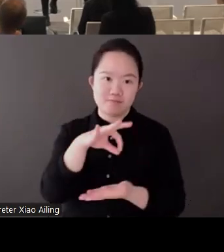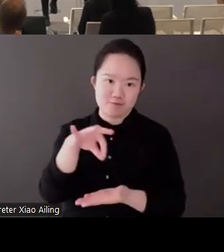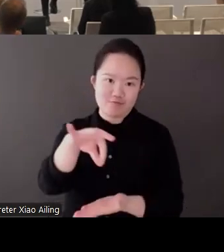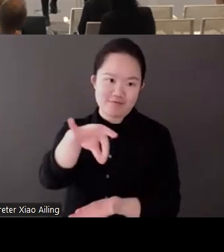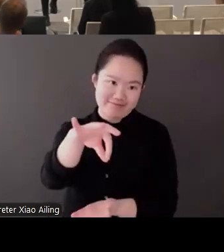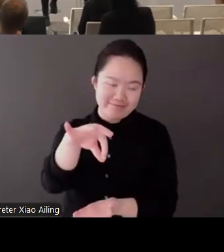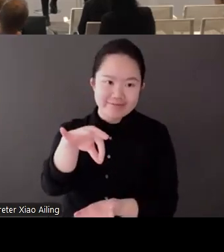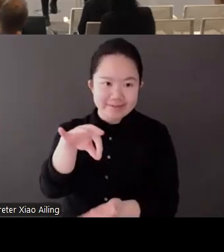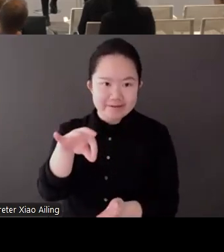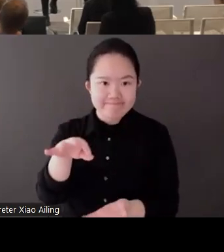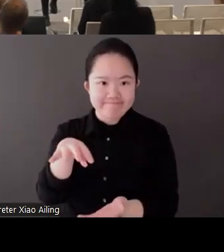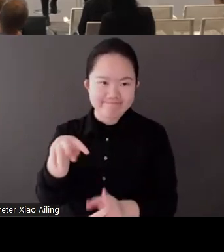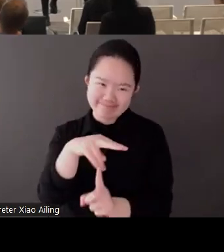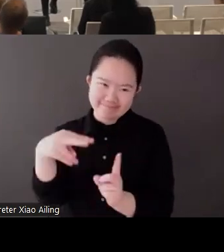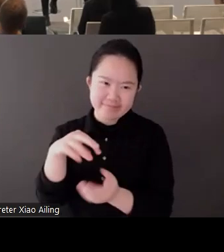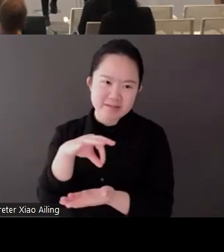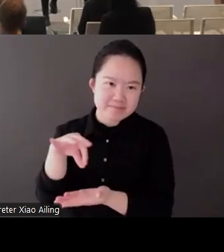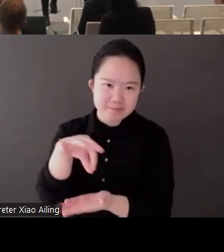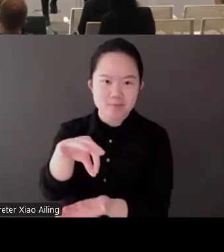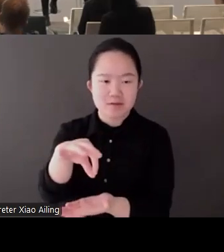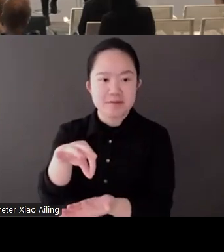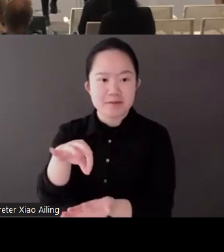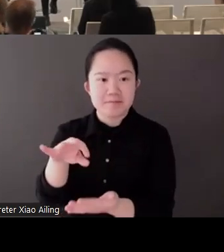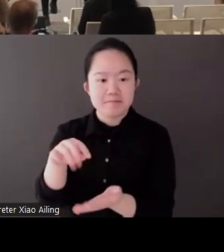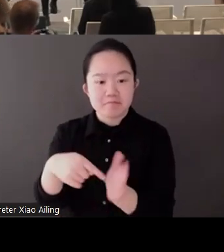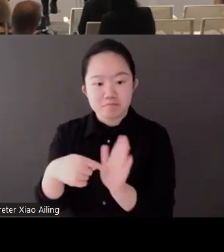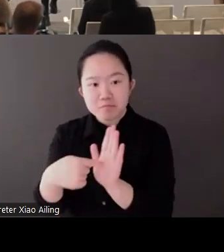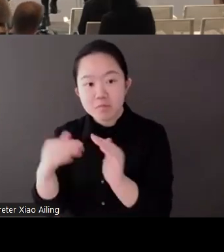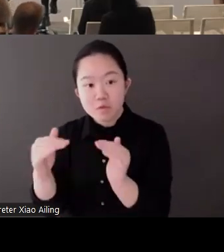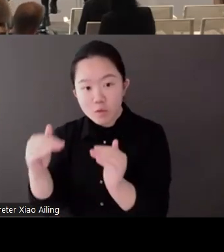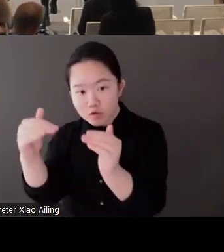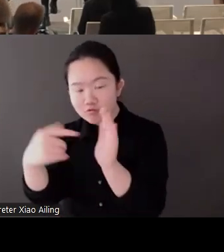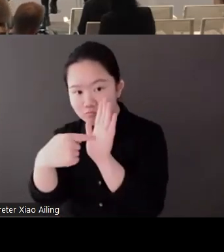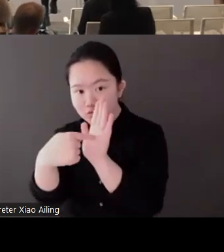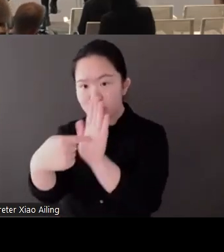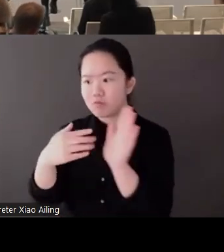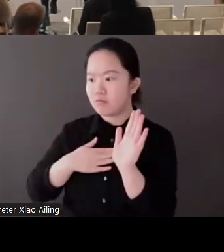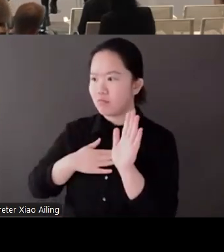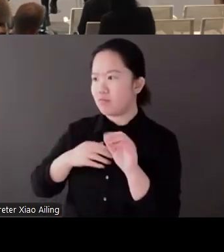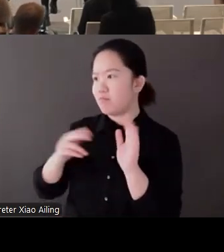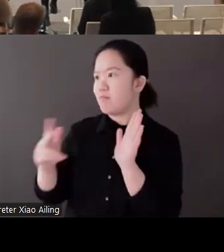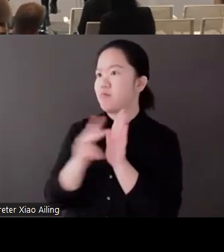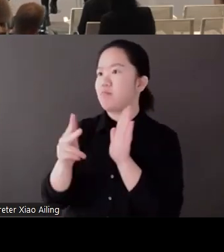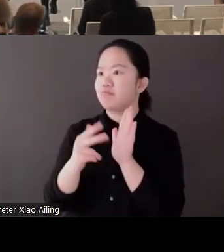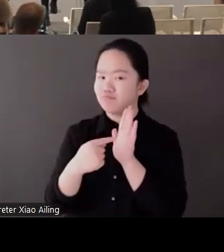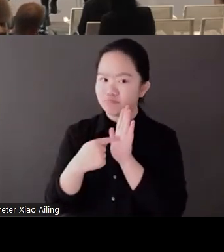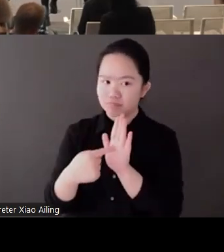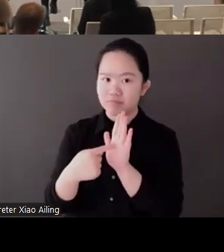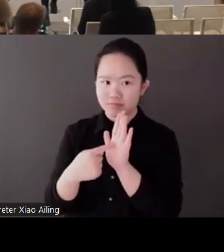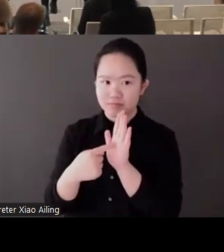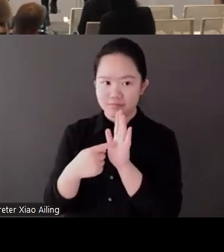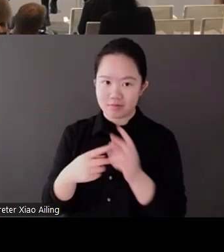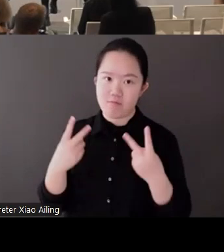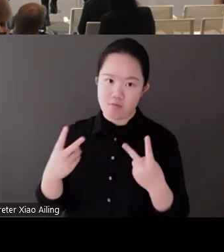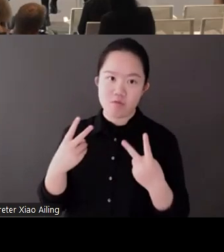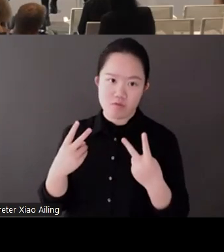way of telling that your organization has certified professionals, and that side also is important. But especially